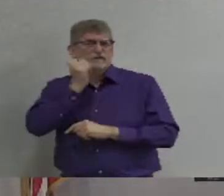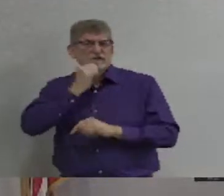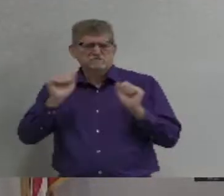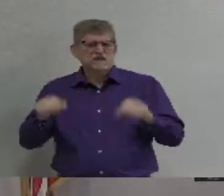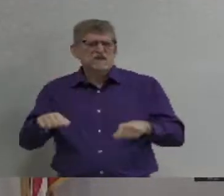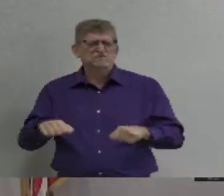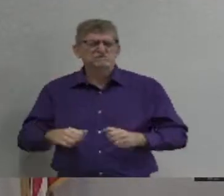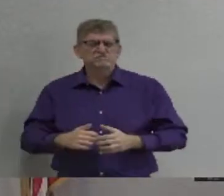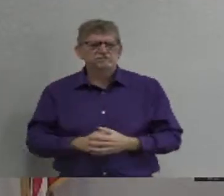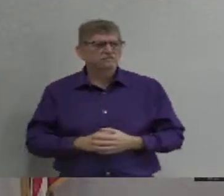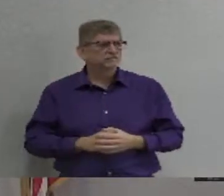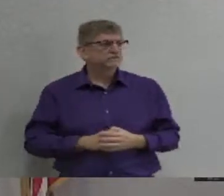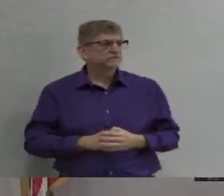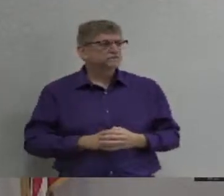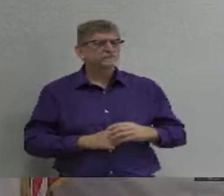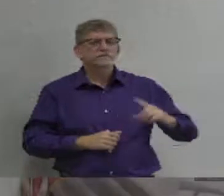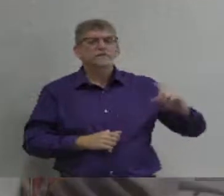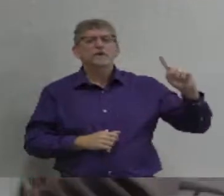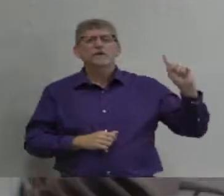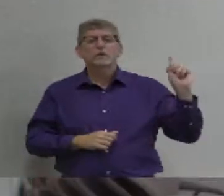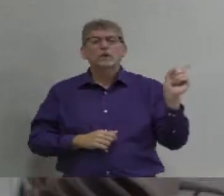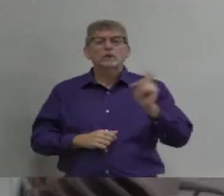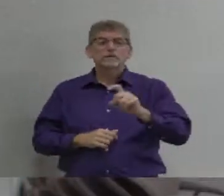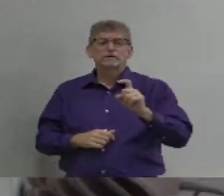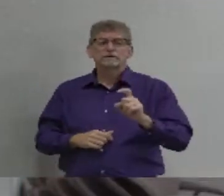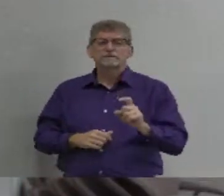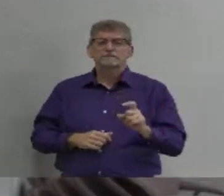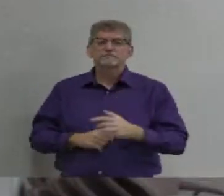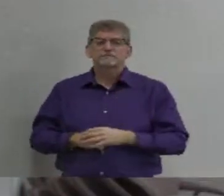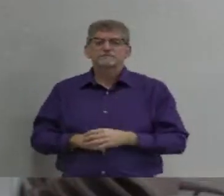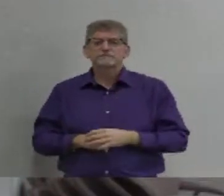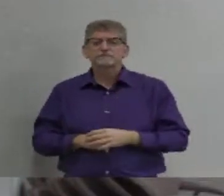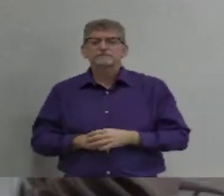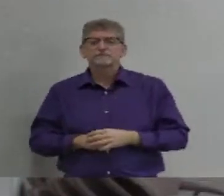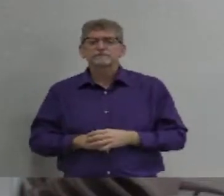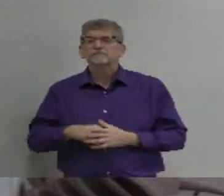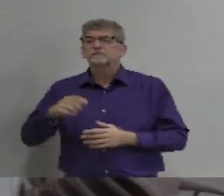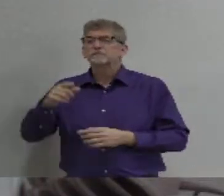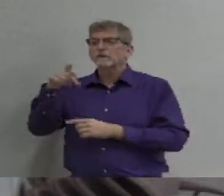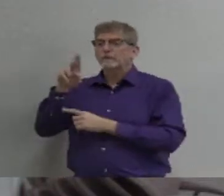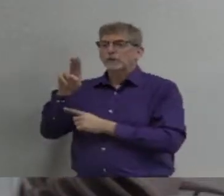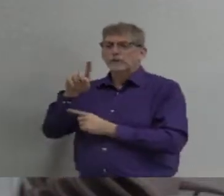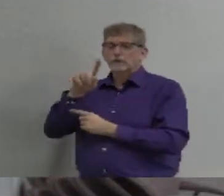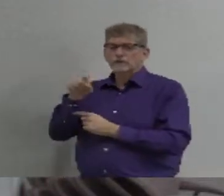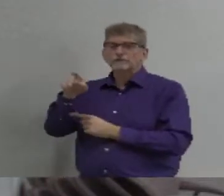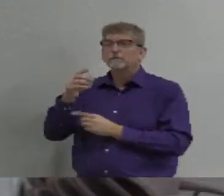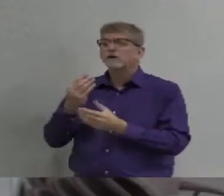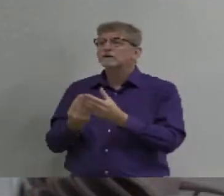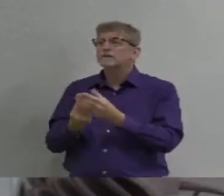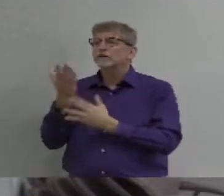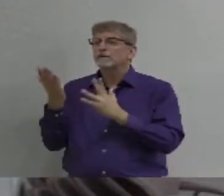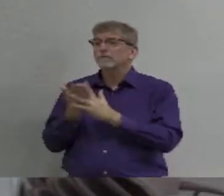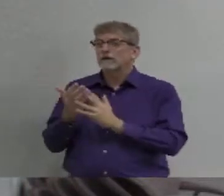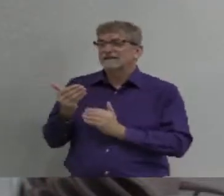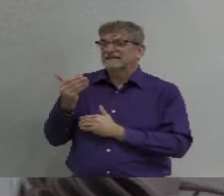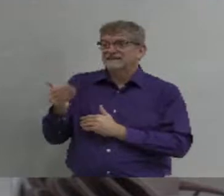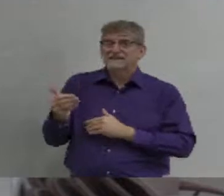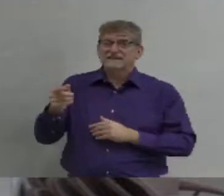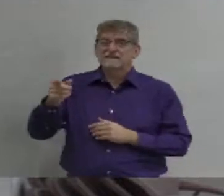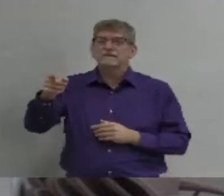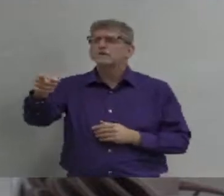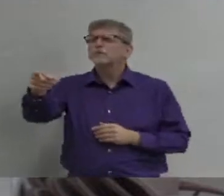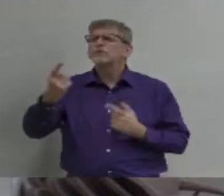This question is for, Dr. Ramirez. With spring break underway, what are you going to be doing to make sure that students coming back